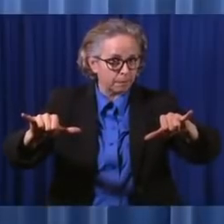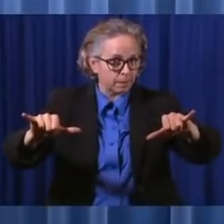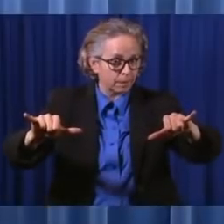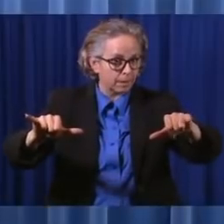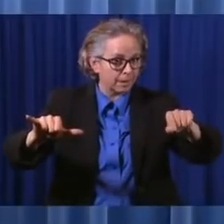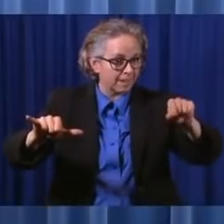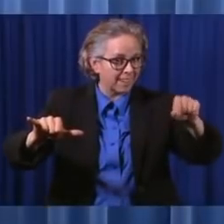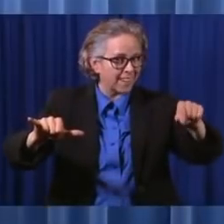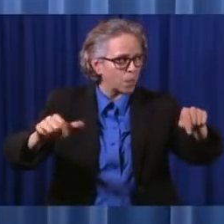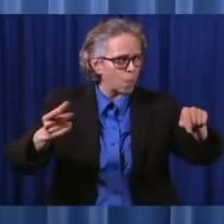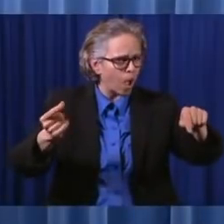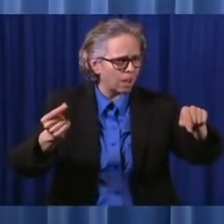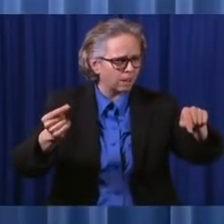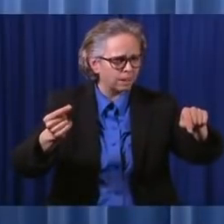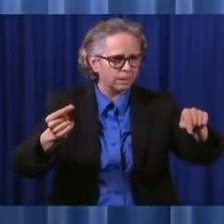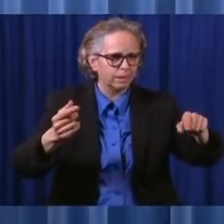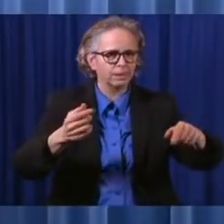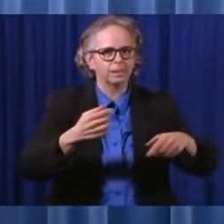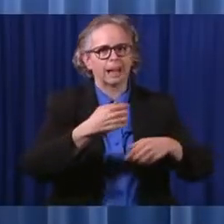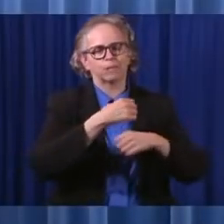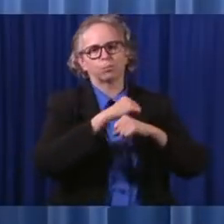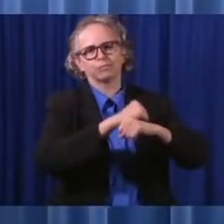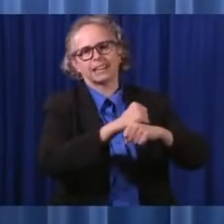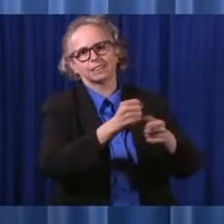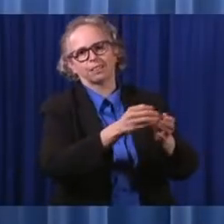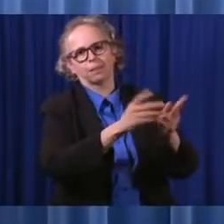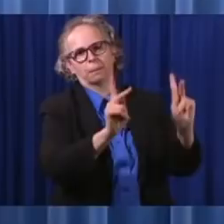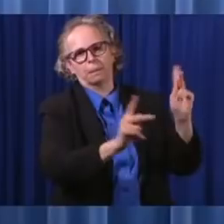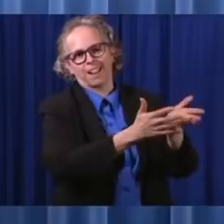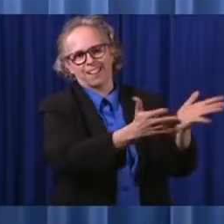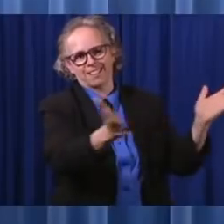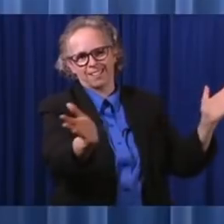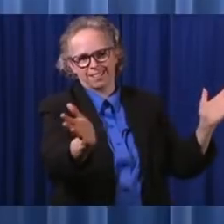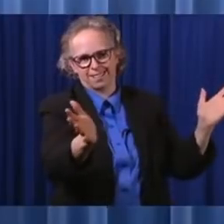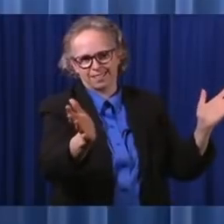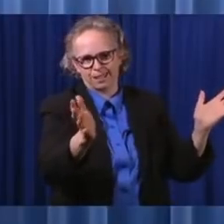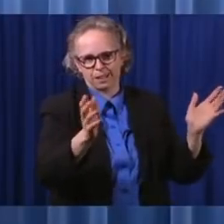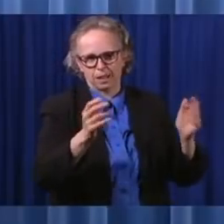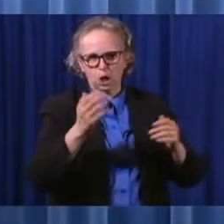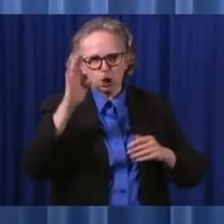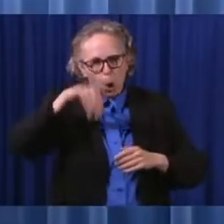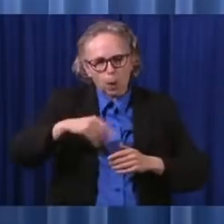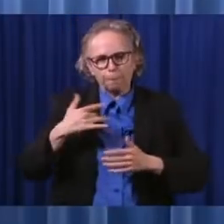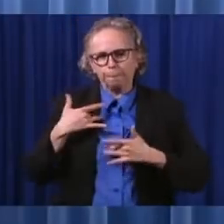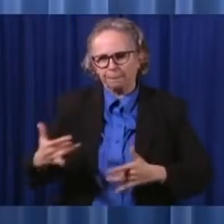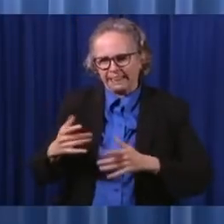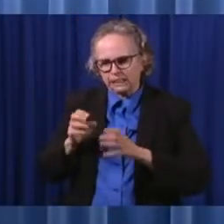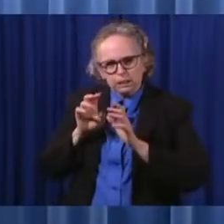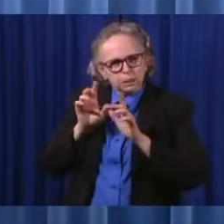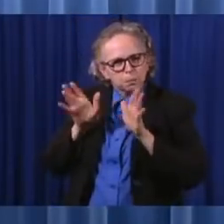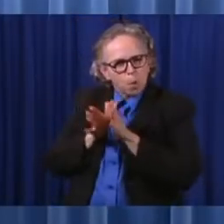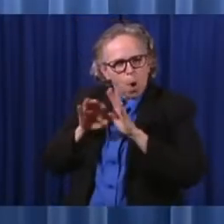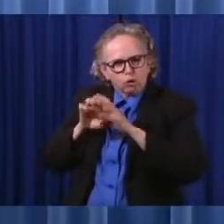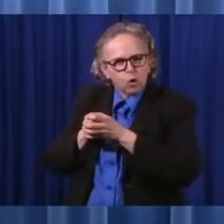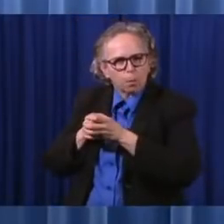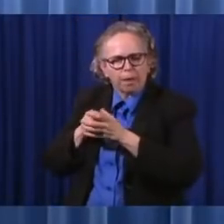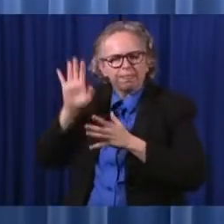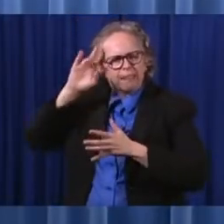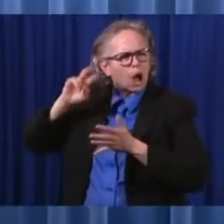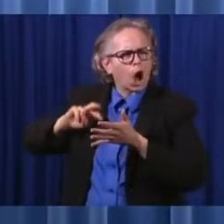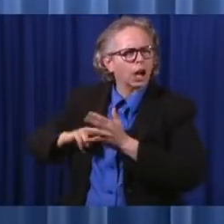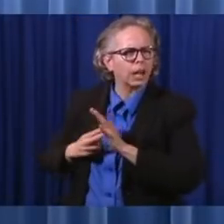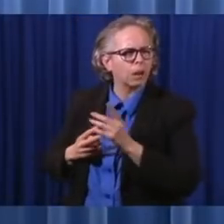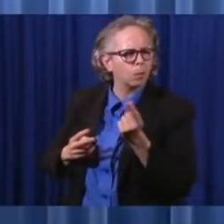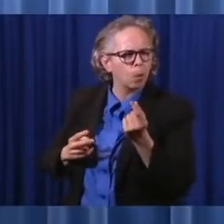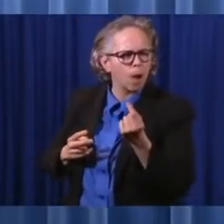of the rest of the public from a small minority of people who are gathering together, who are